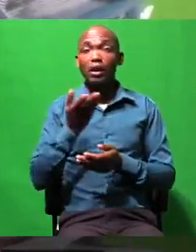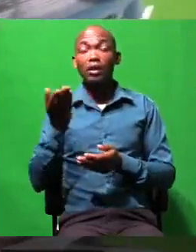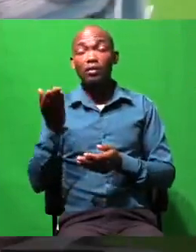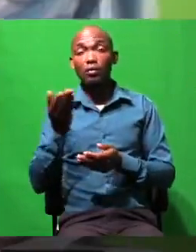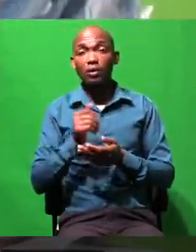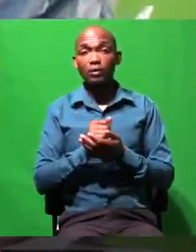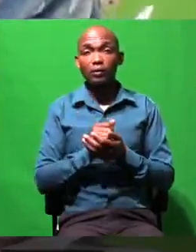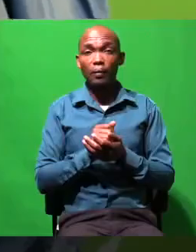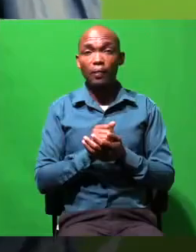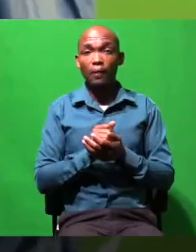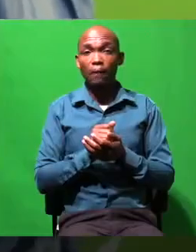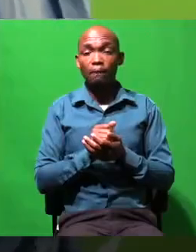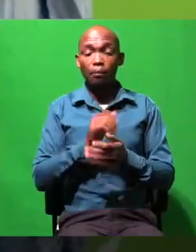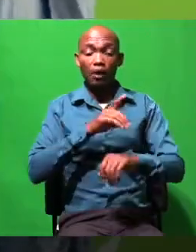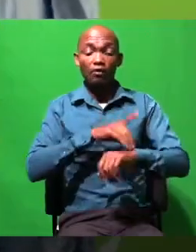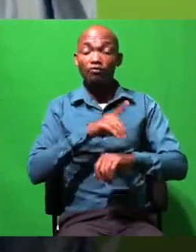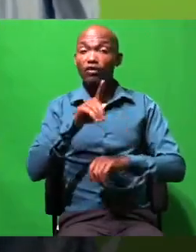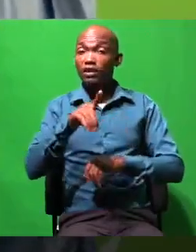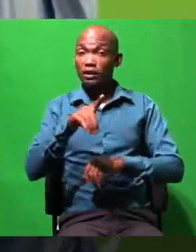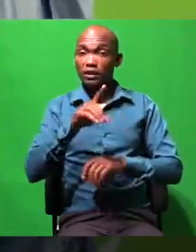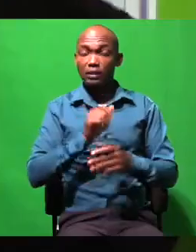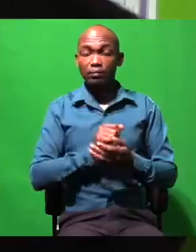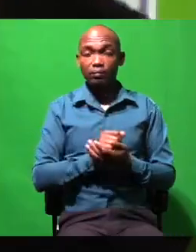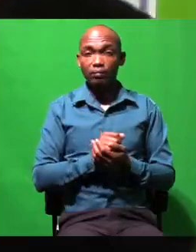another one, physics,